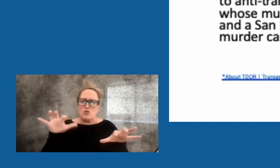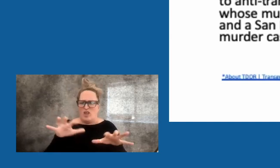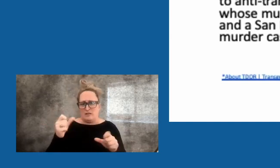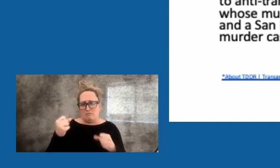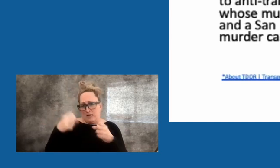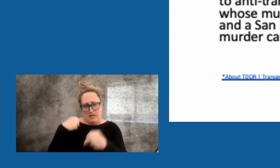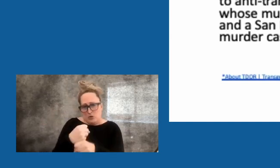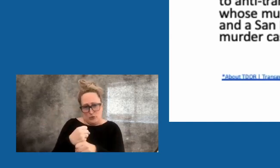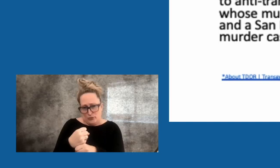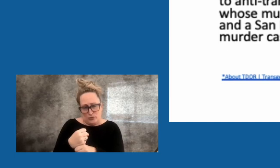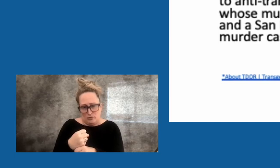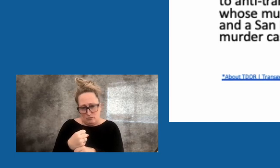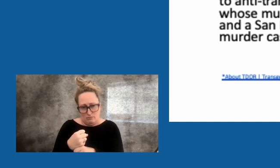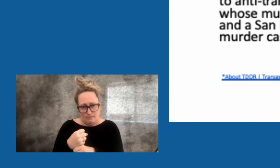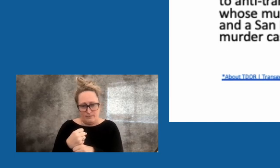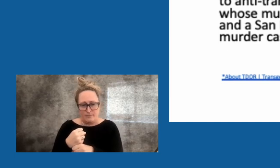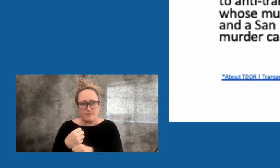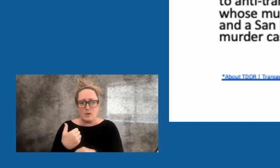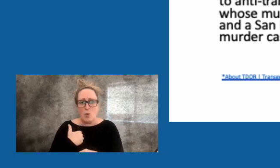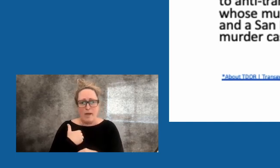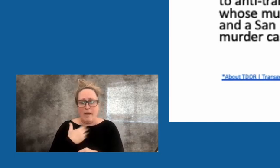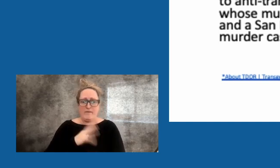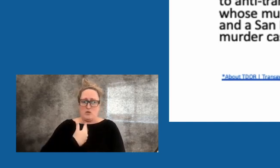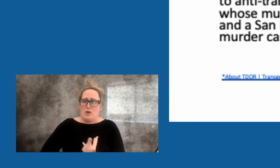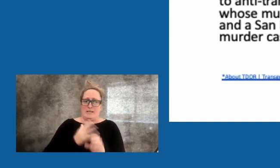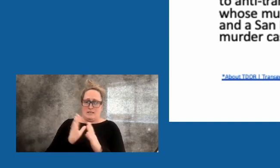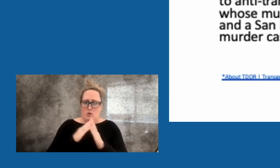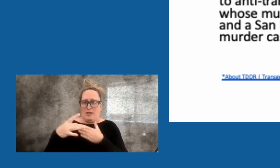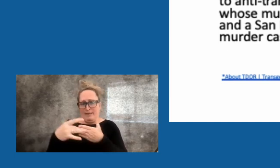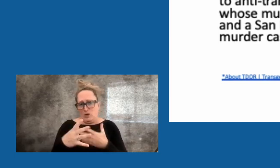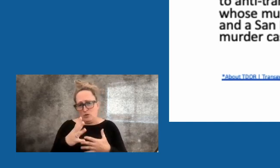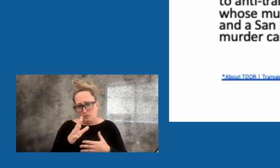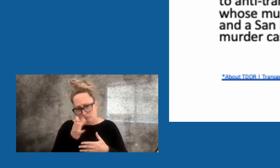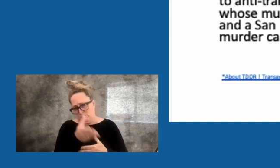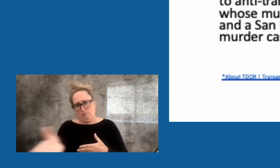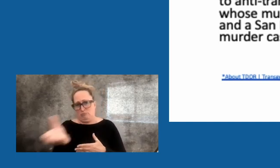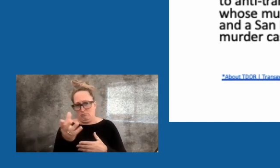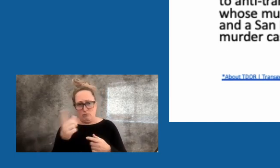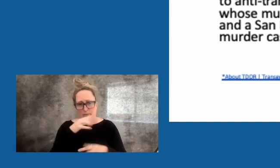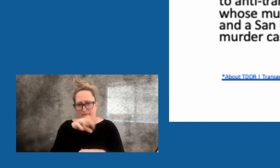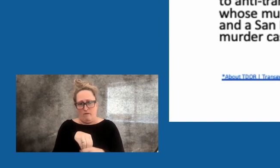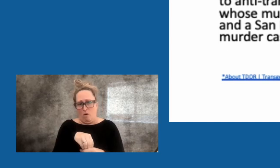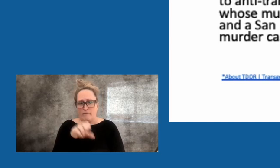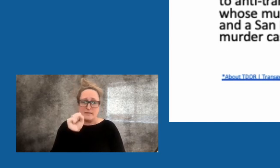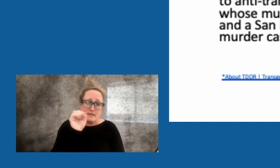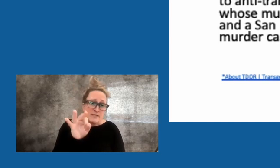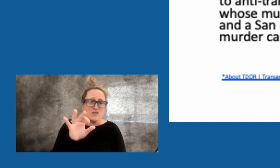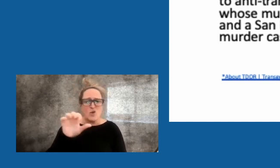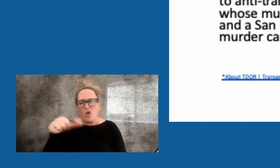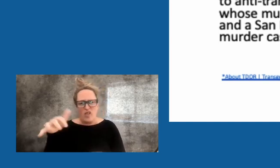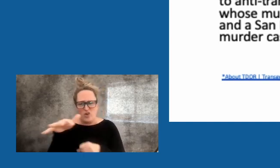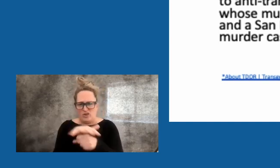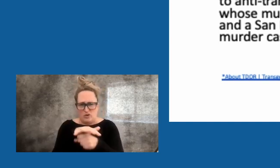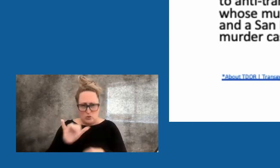years, and I have, we've got our trans community leaders also on this, who have been involved in San Francisco and other